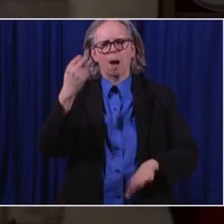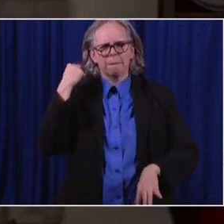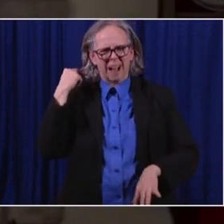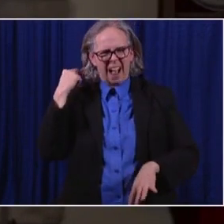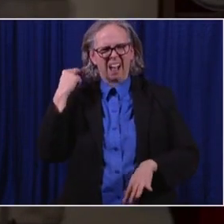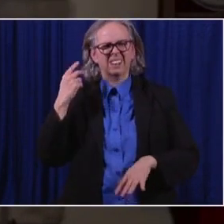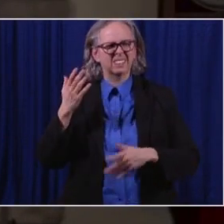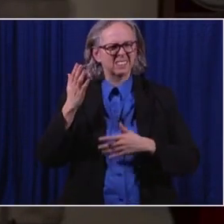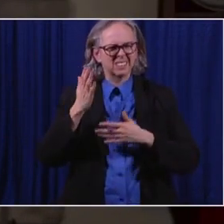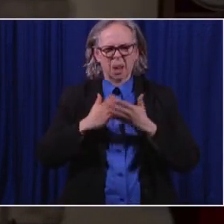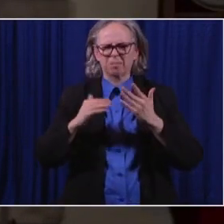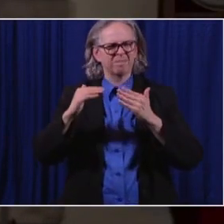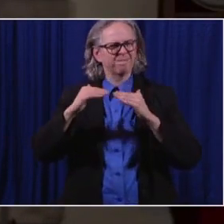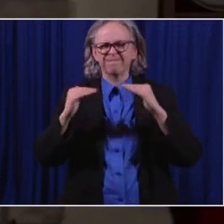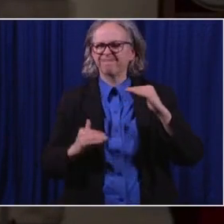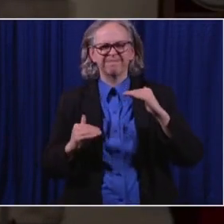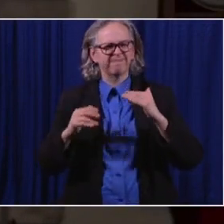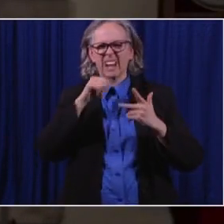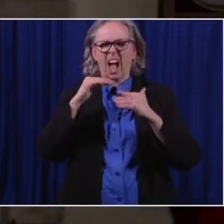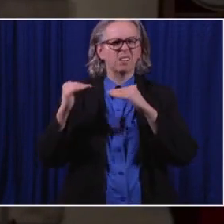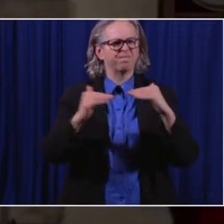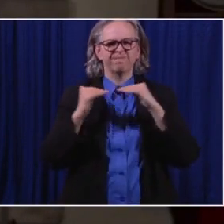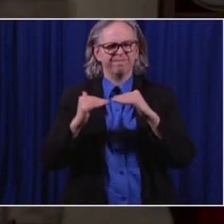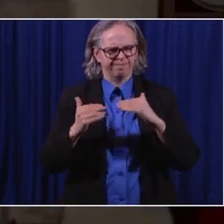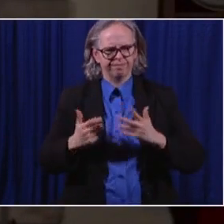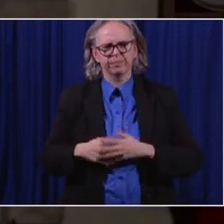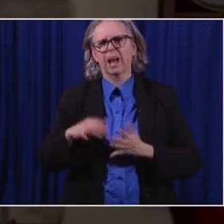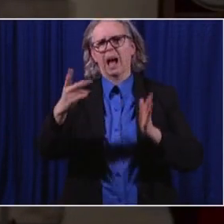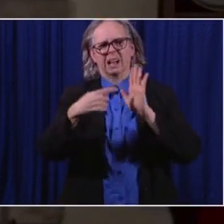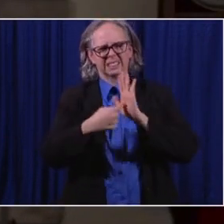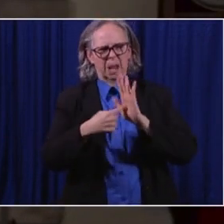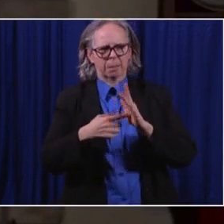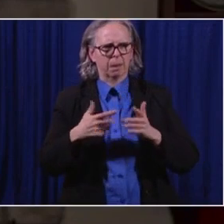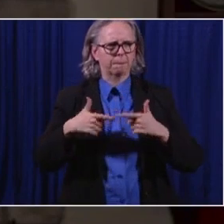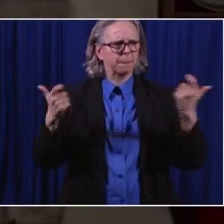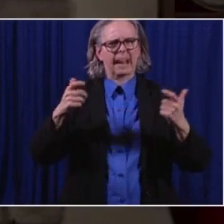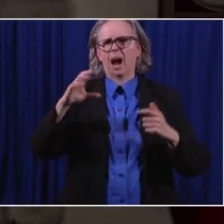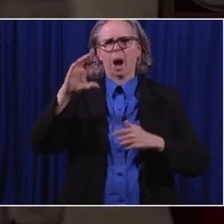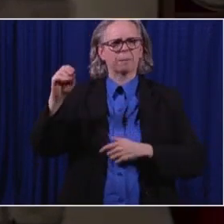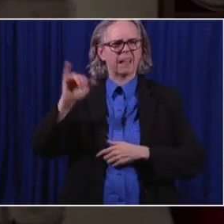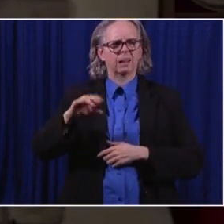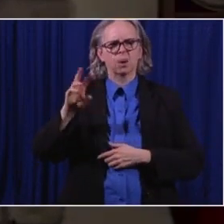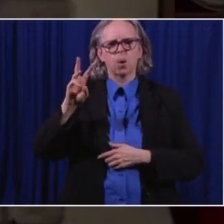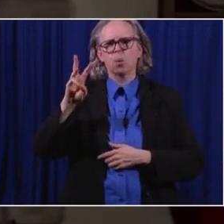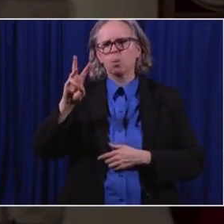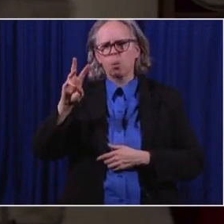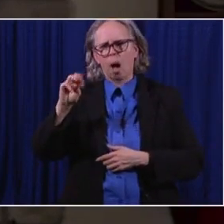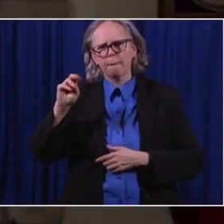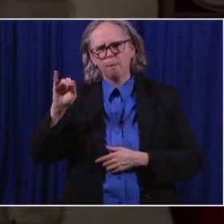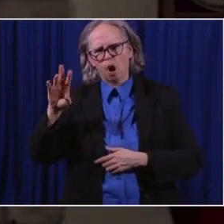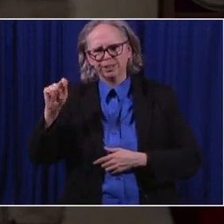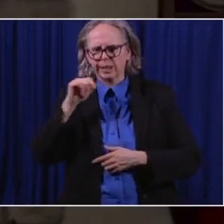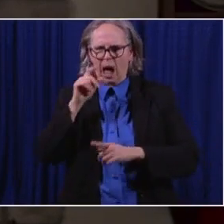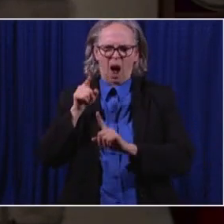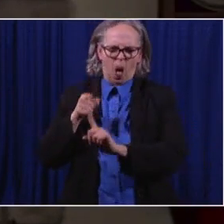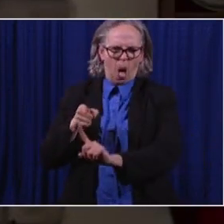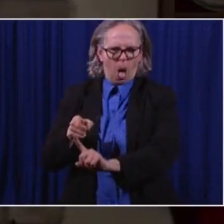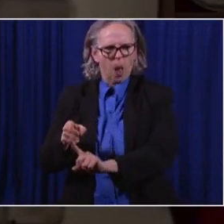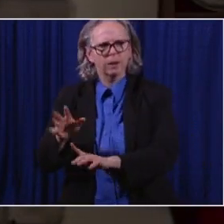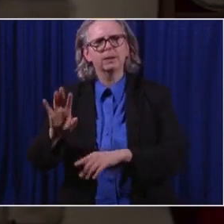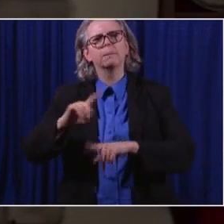example, a big company, a Walmart, for example, not to pick on Walmart, but a big company that sells a lot of